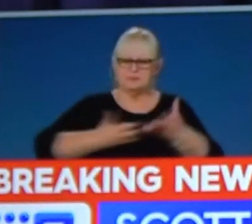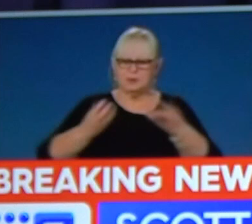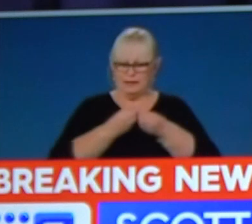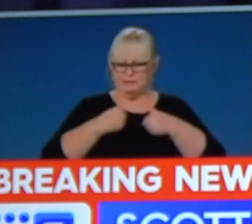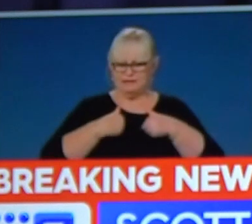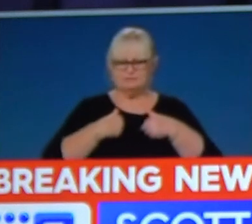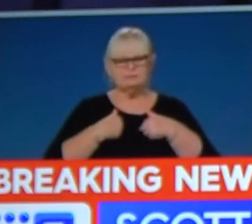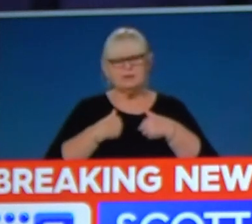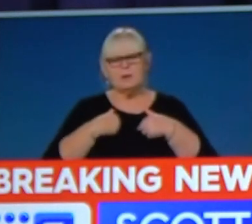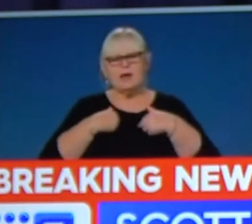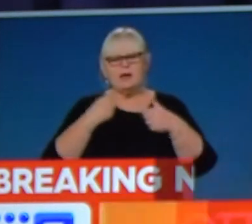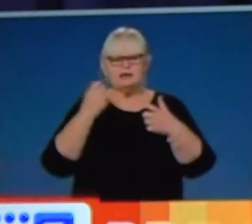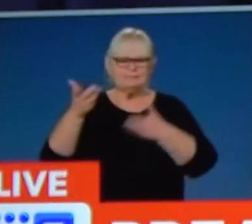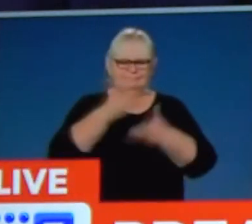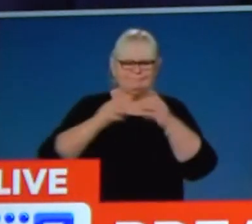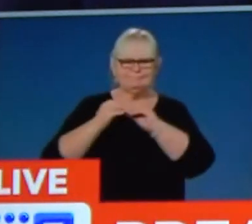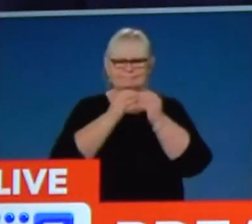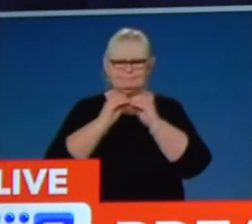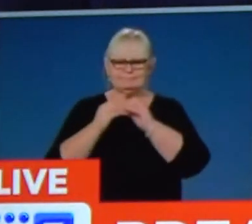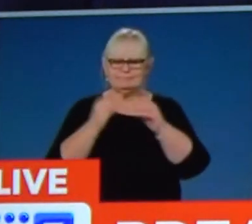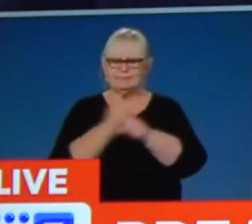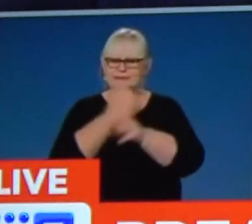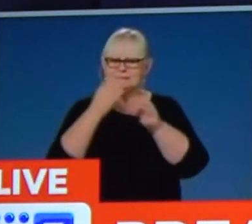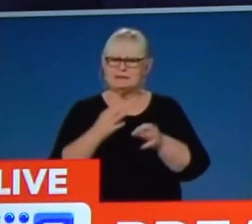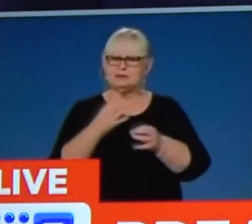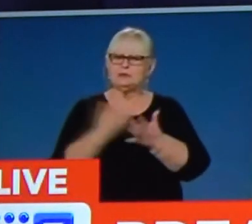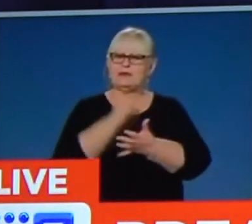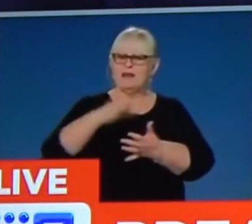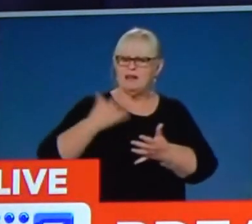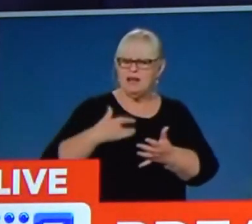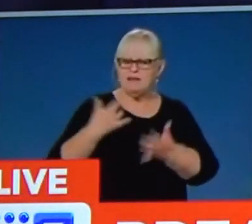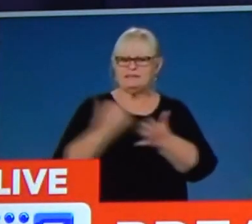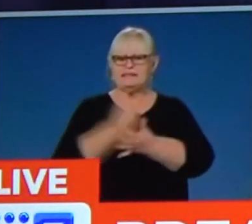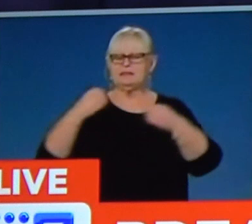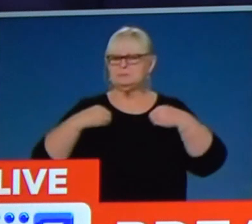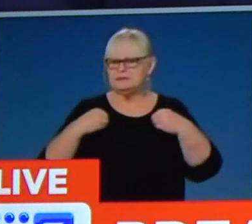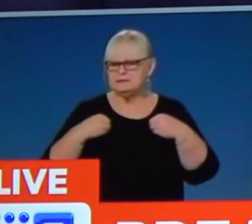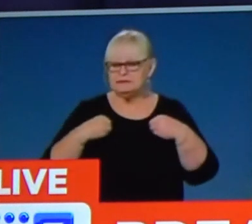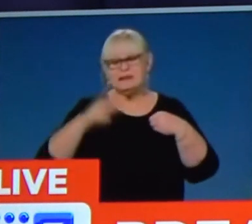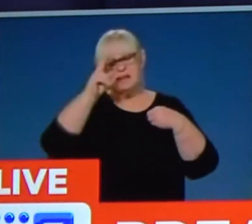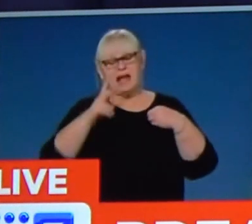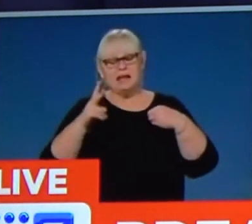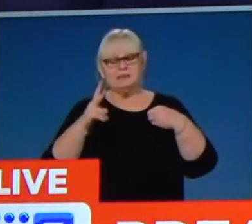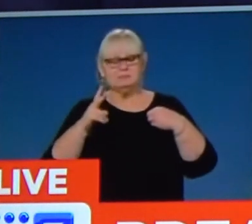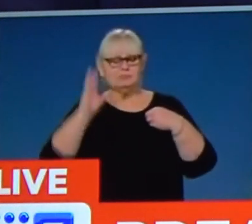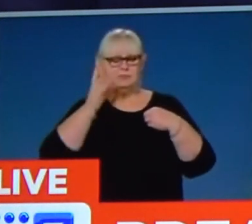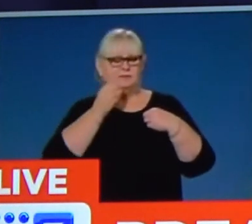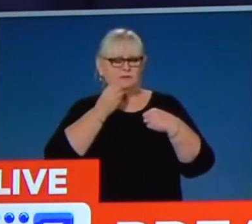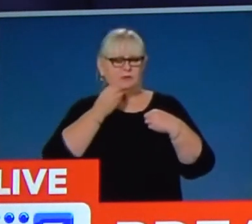make the decisions that are needed to save lives and to save livelihoods, and we've gathered together again this evening to do just